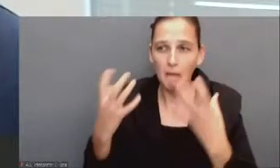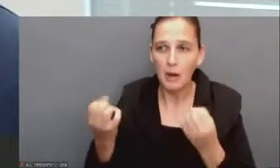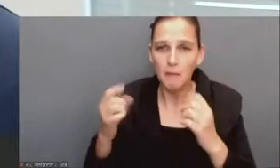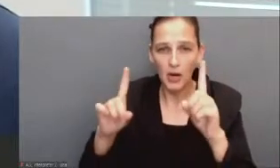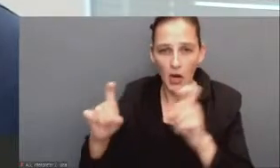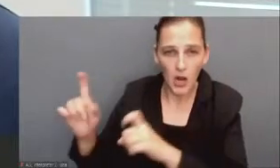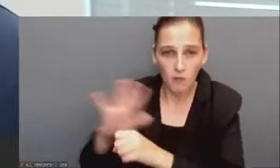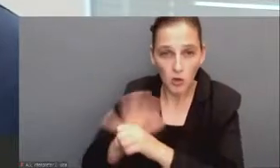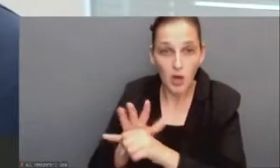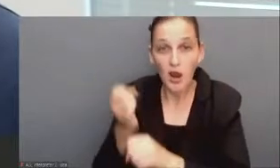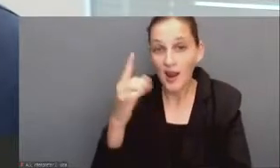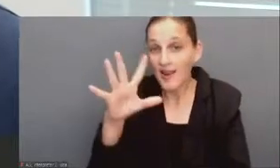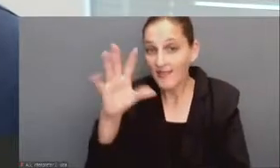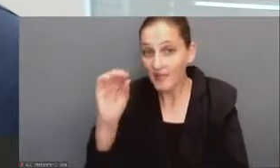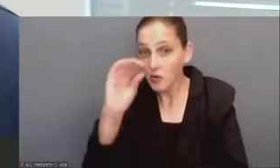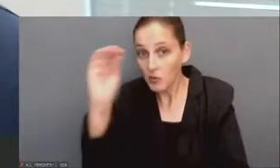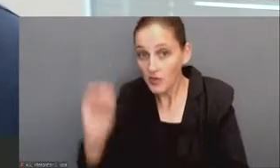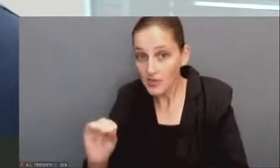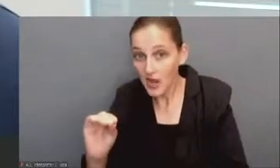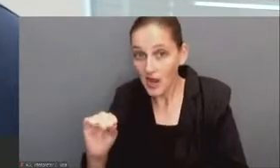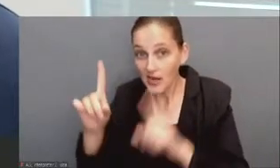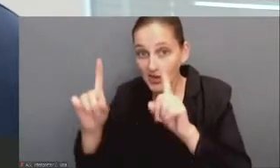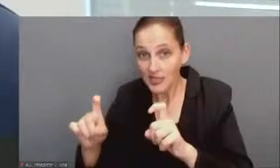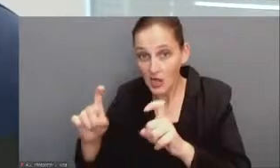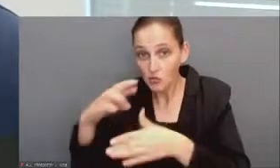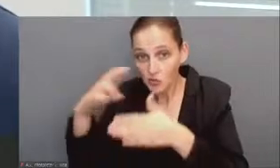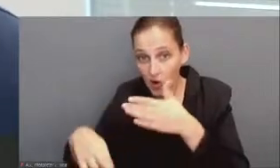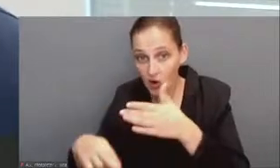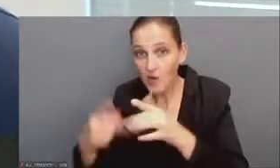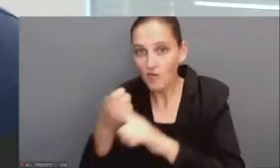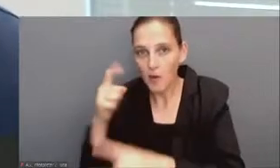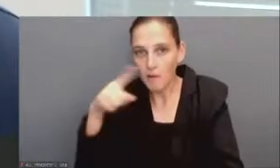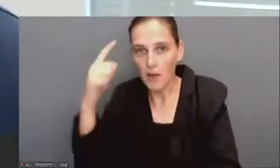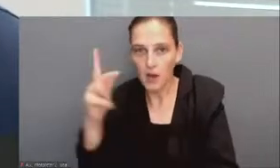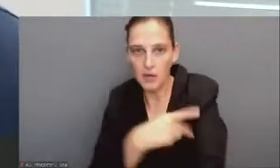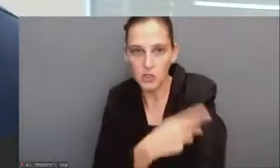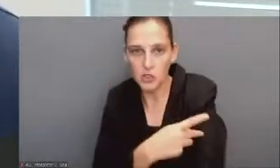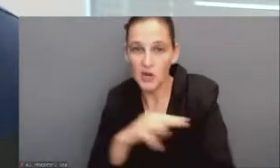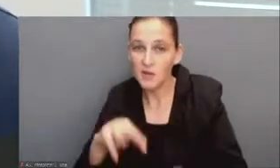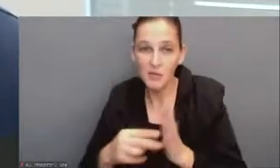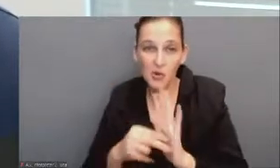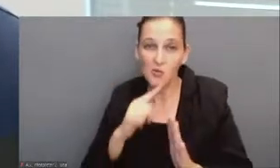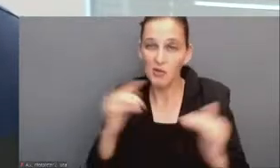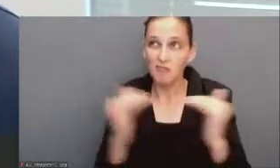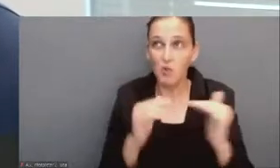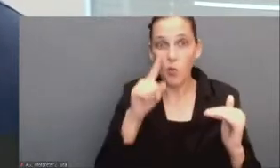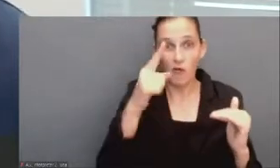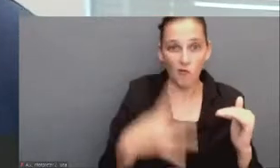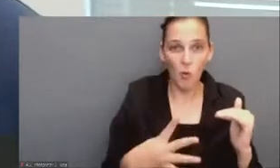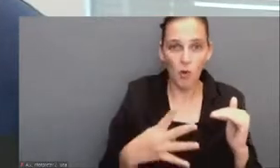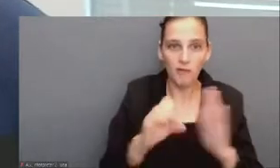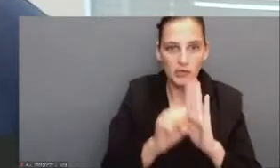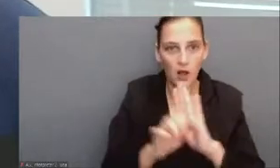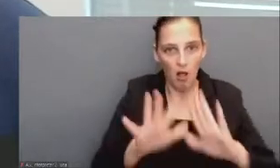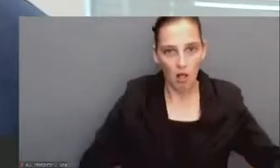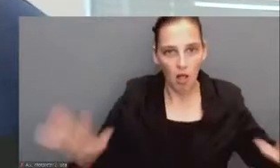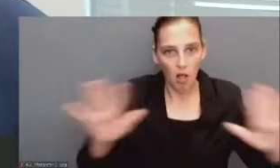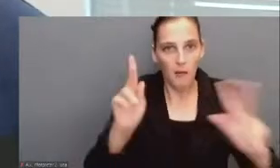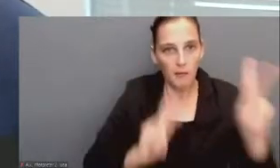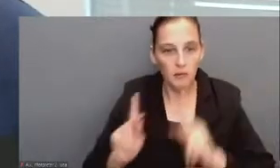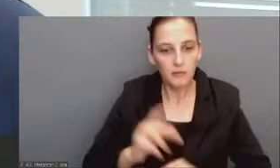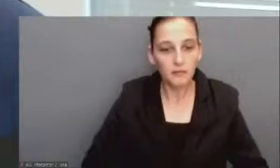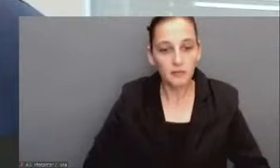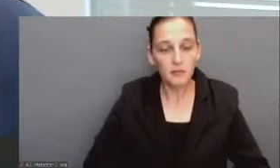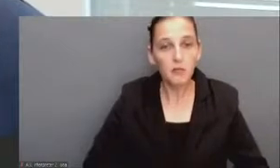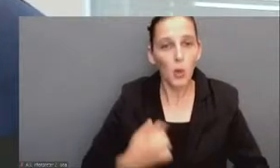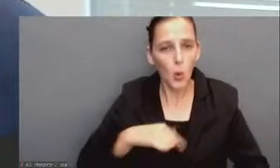50%, came from Black patients, who represented only a quarter of the state's population. We can address these inequities if we are purposeful